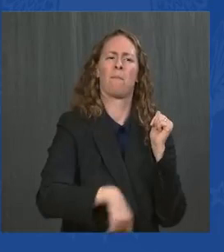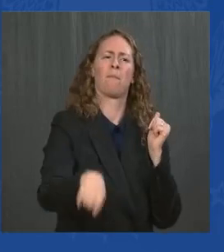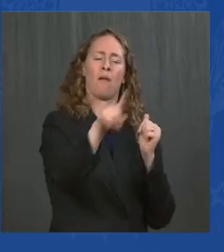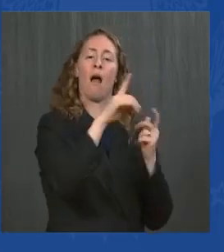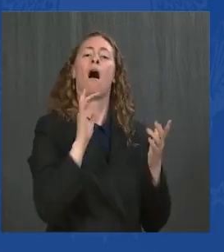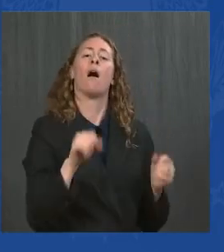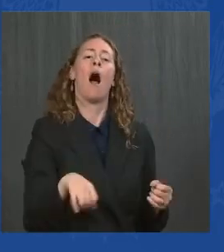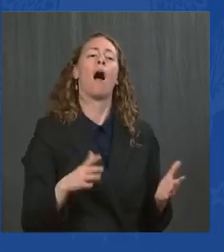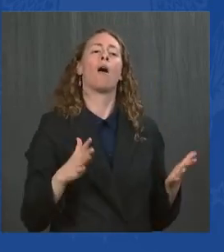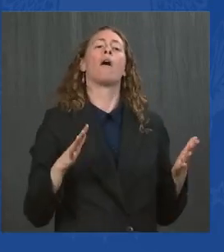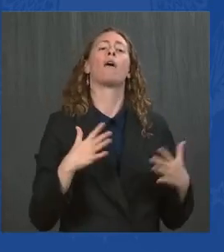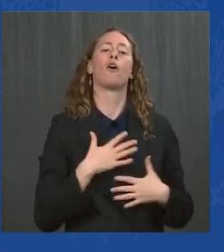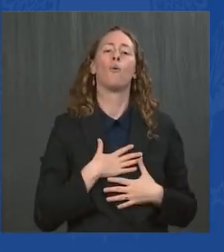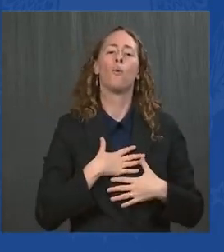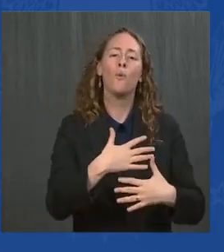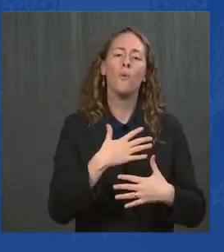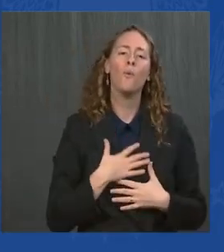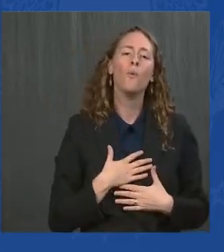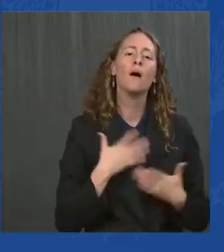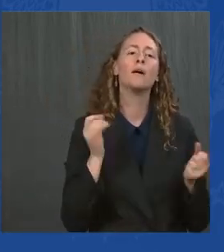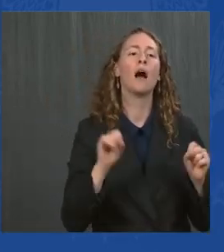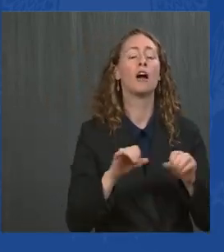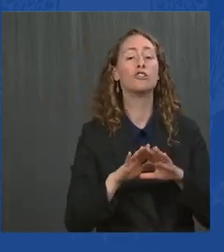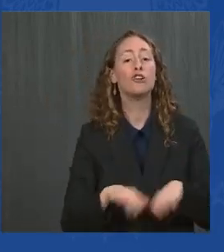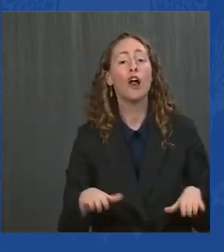to take care of your aging parents, and so much more.